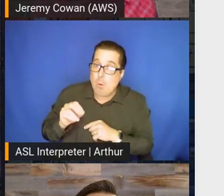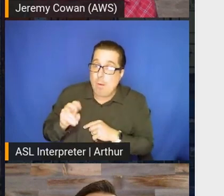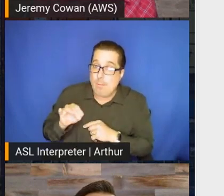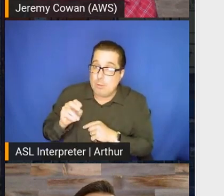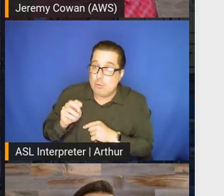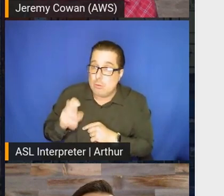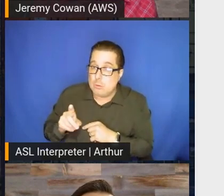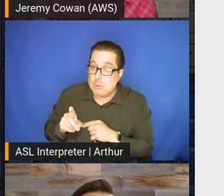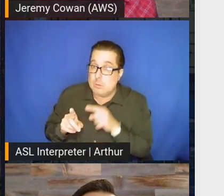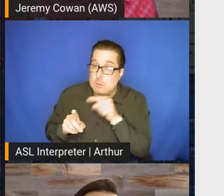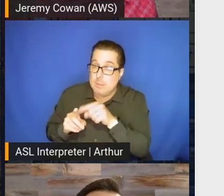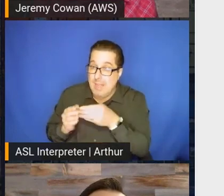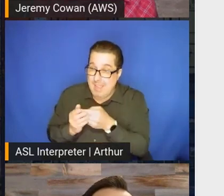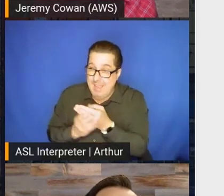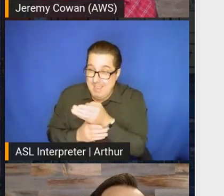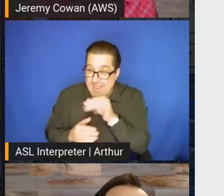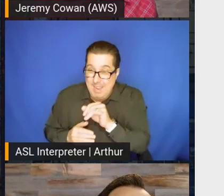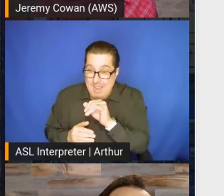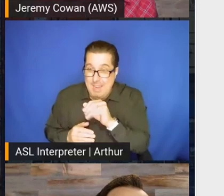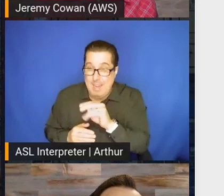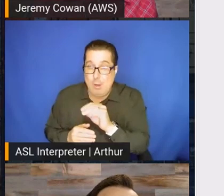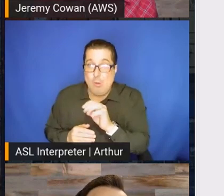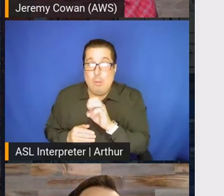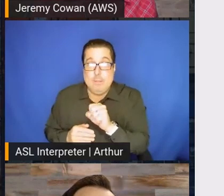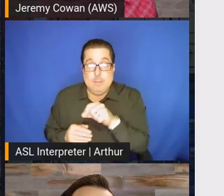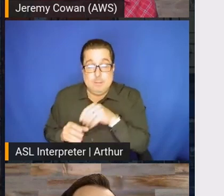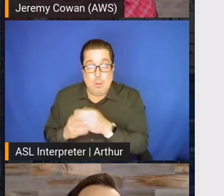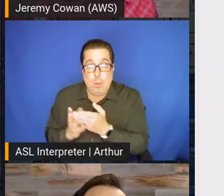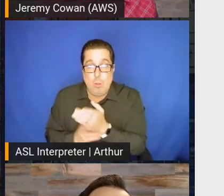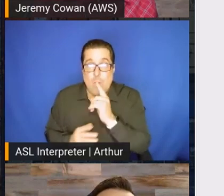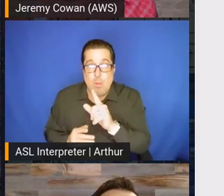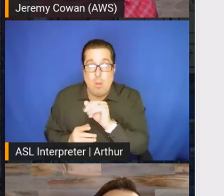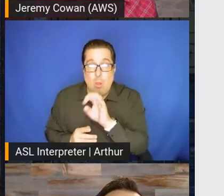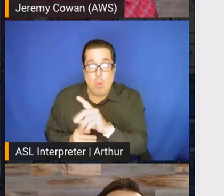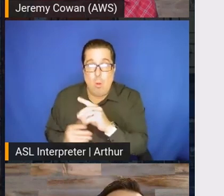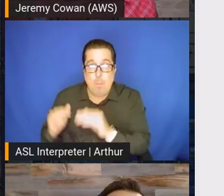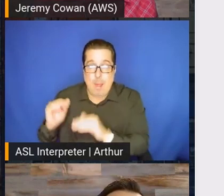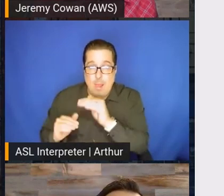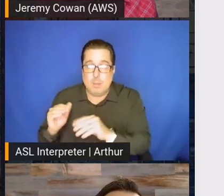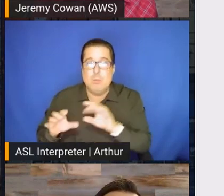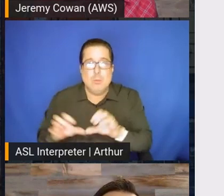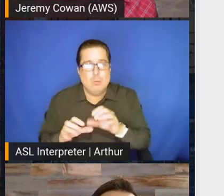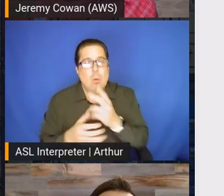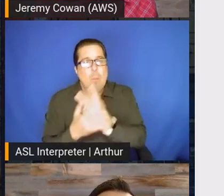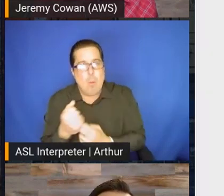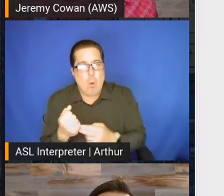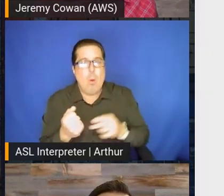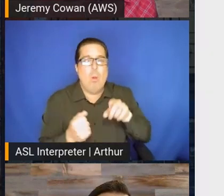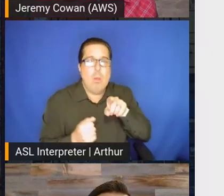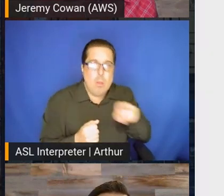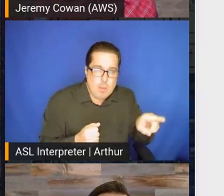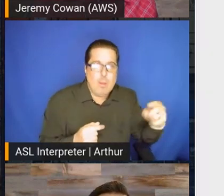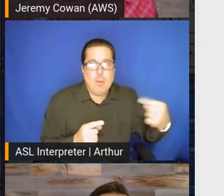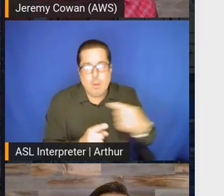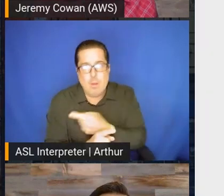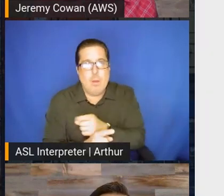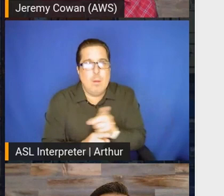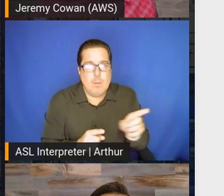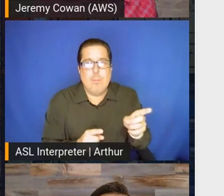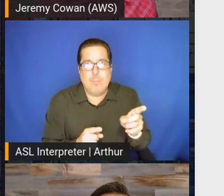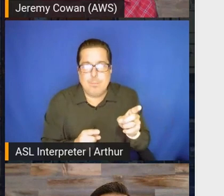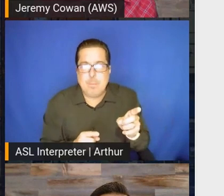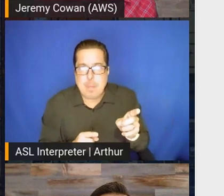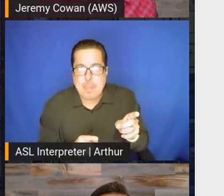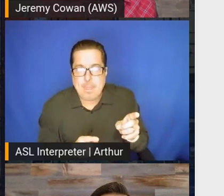you are provisioning an ingress, the application load balancer, do get both A as well as CORD ADNS records, which